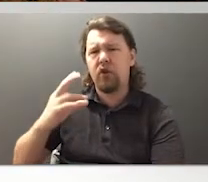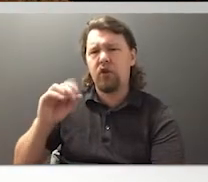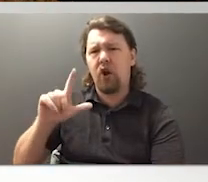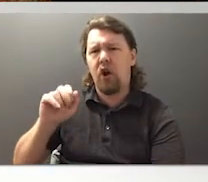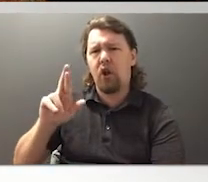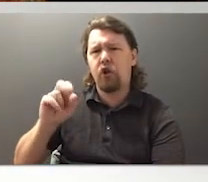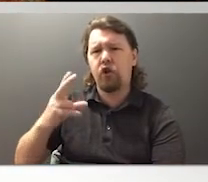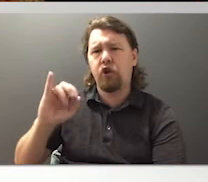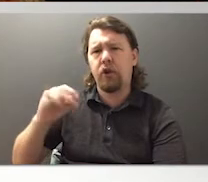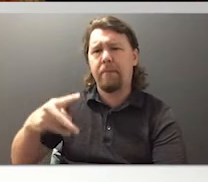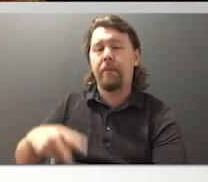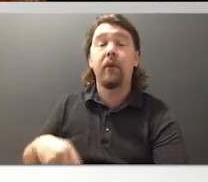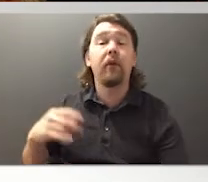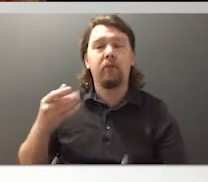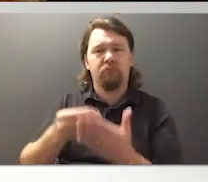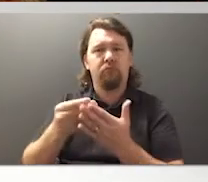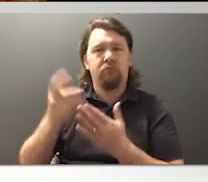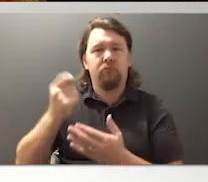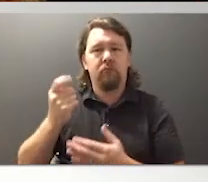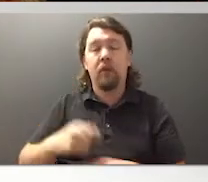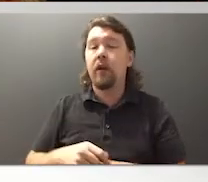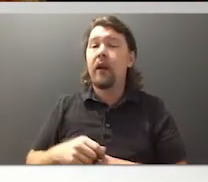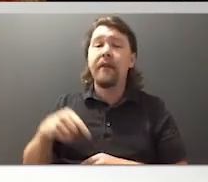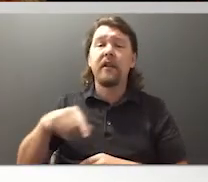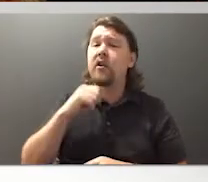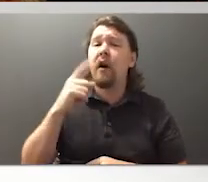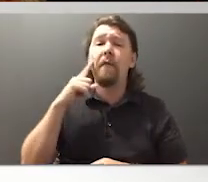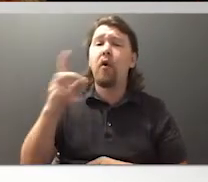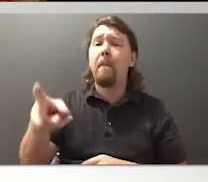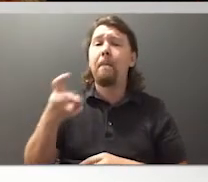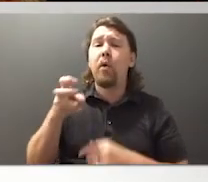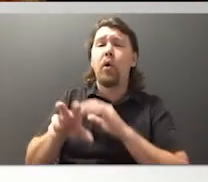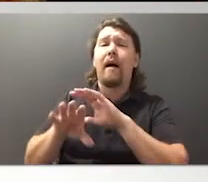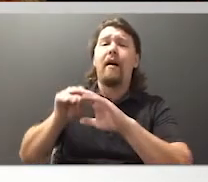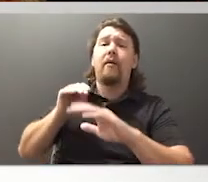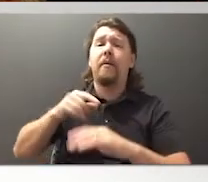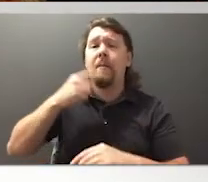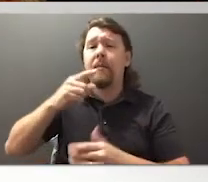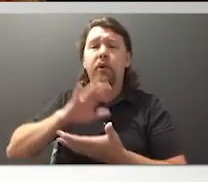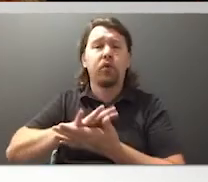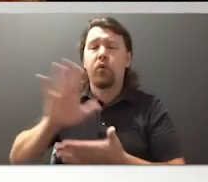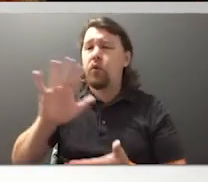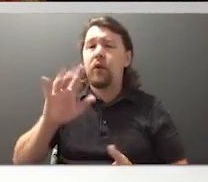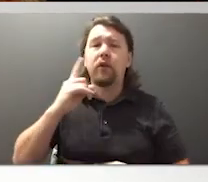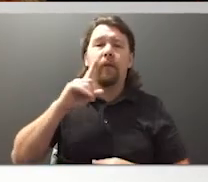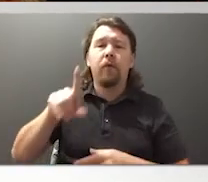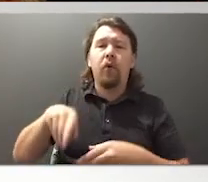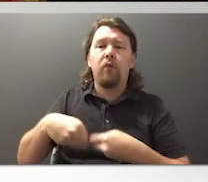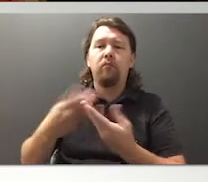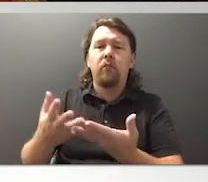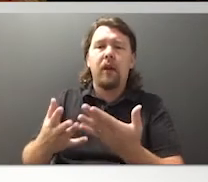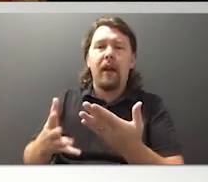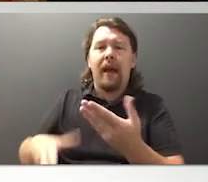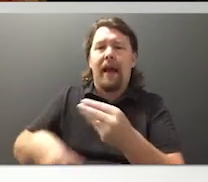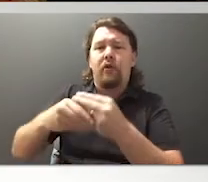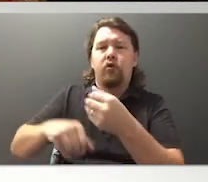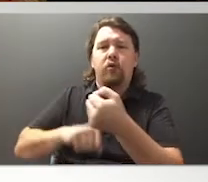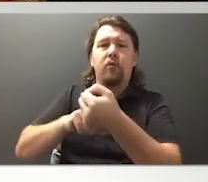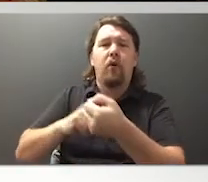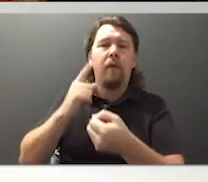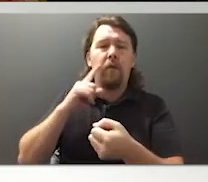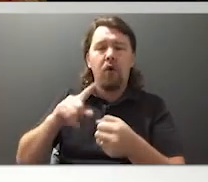and it's not to pull them out of the public school system, it's to provide additional support for students who have not passed the 3rd